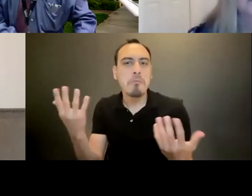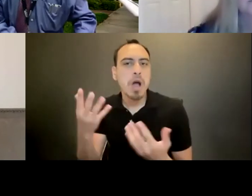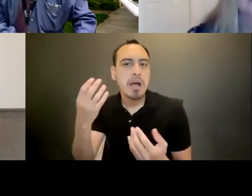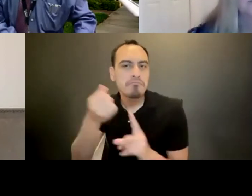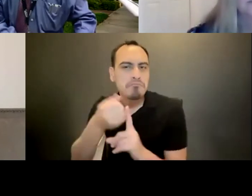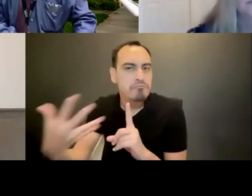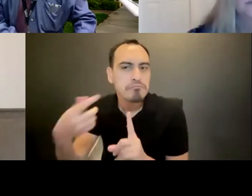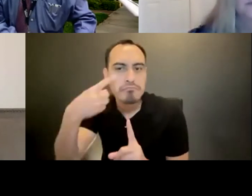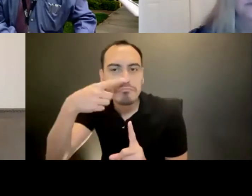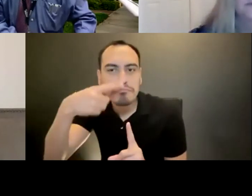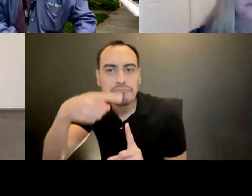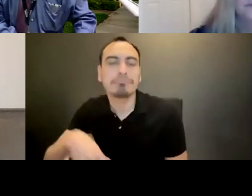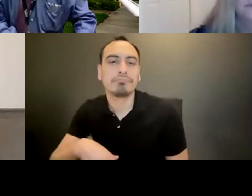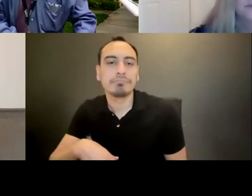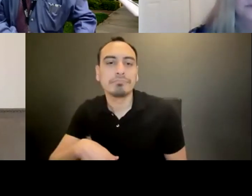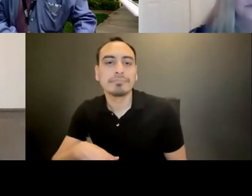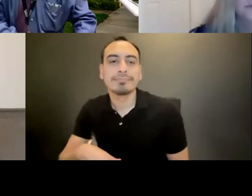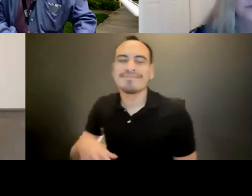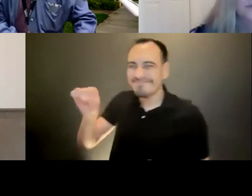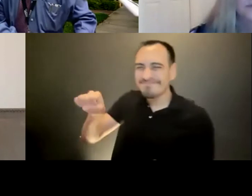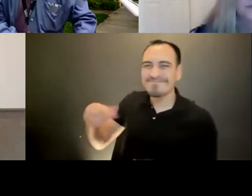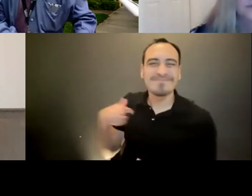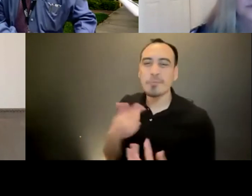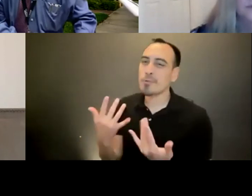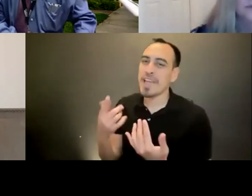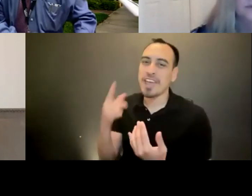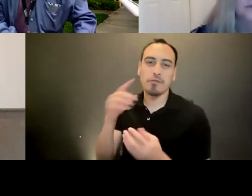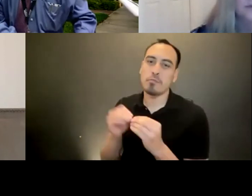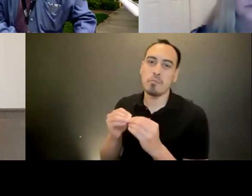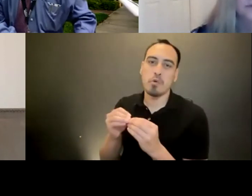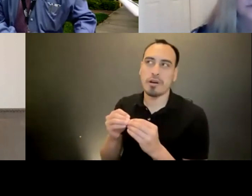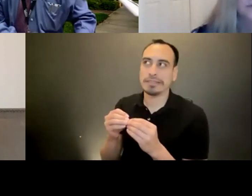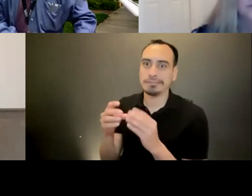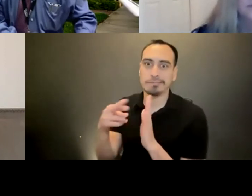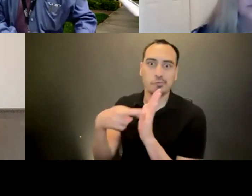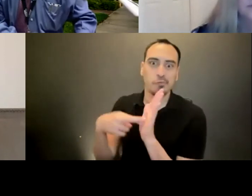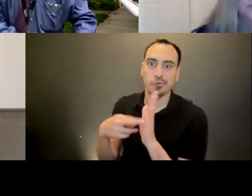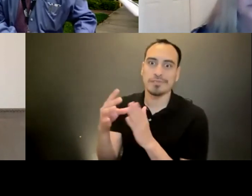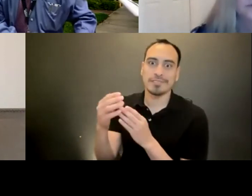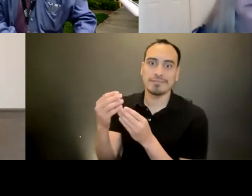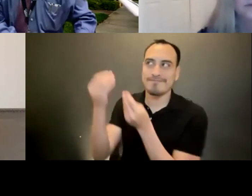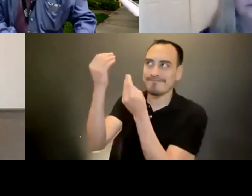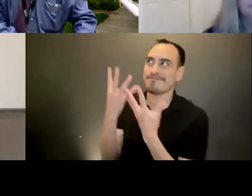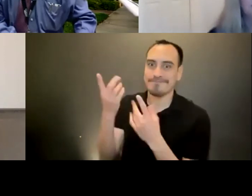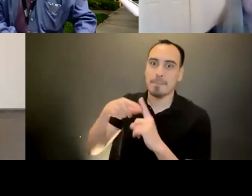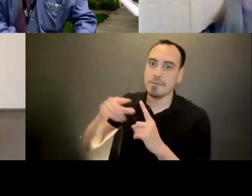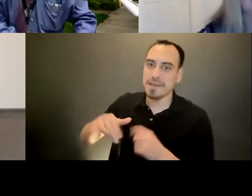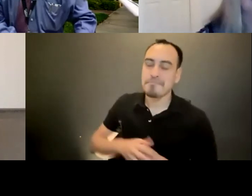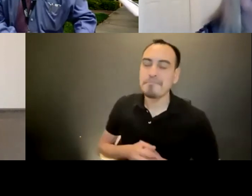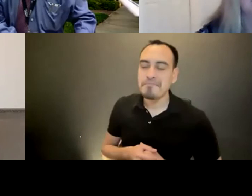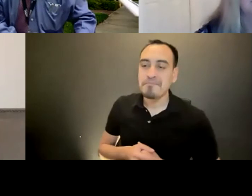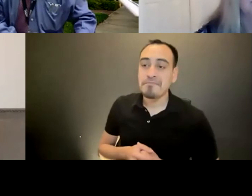So we're still waiting for additional guidance on that, and the reason being that especially at the